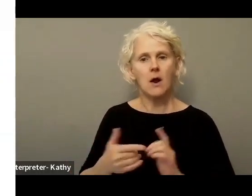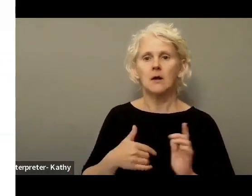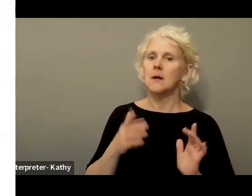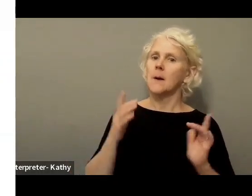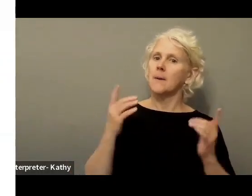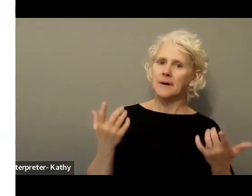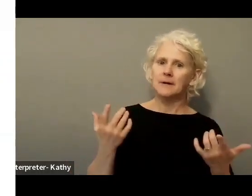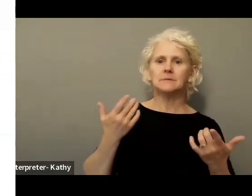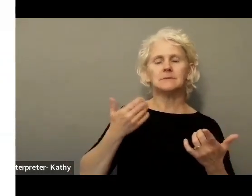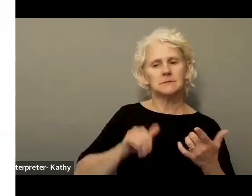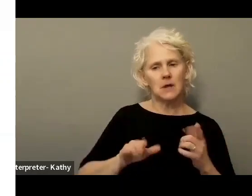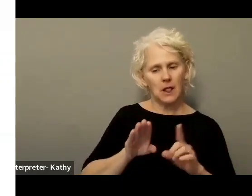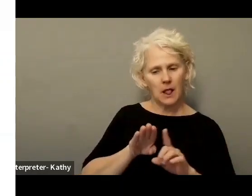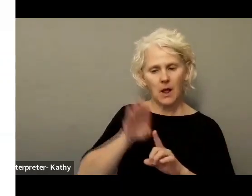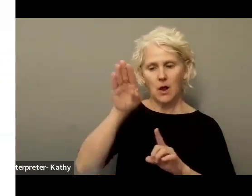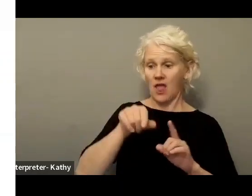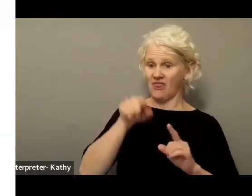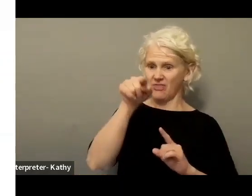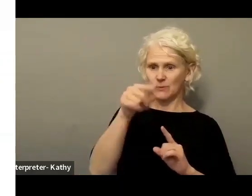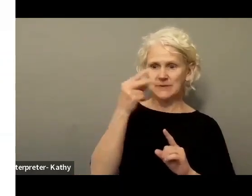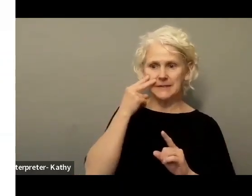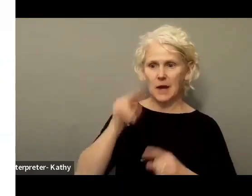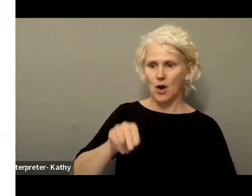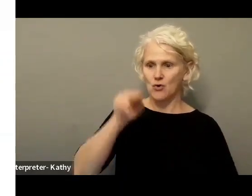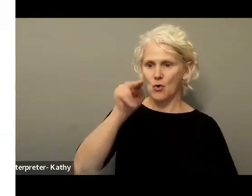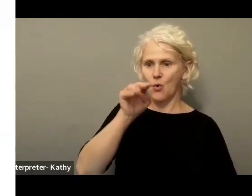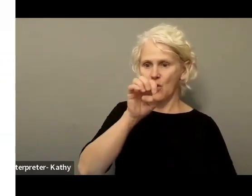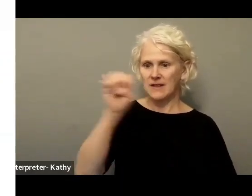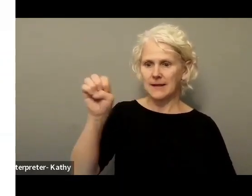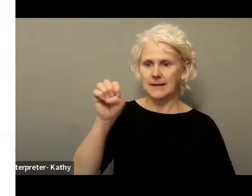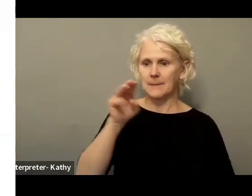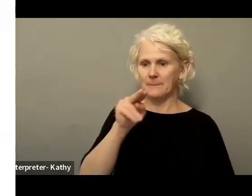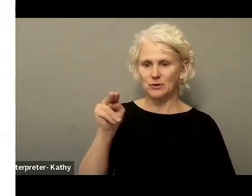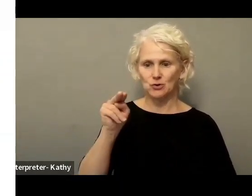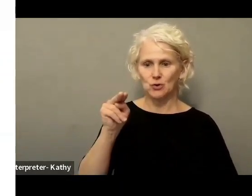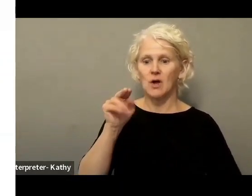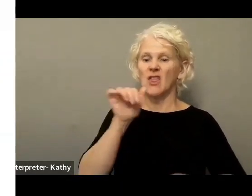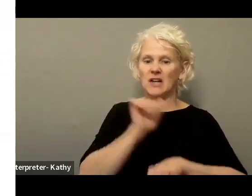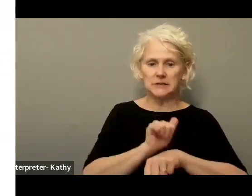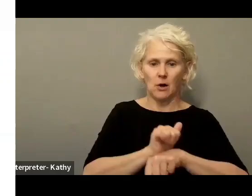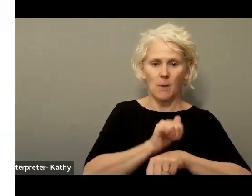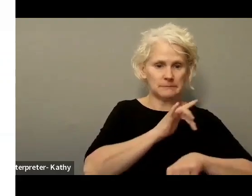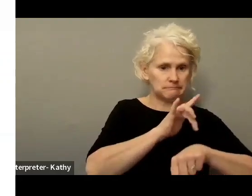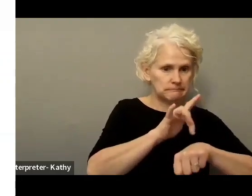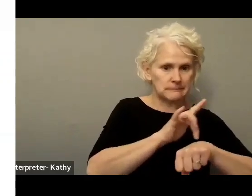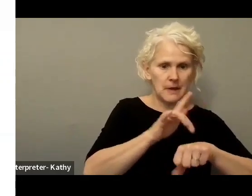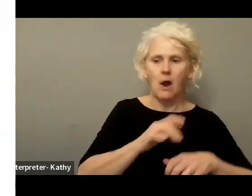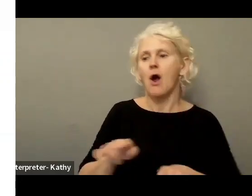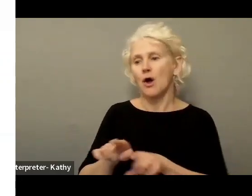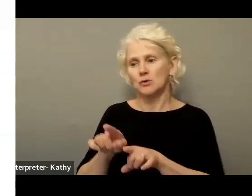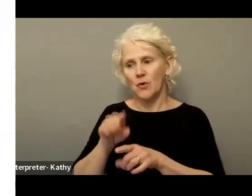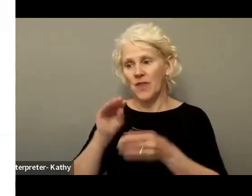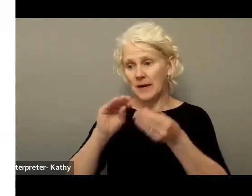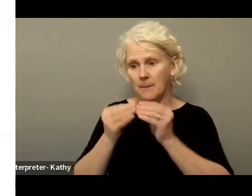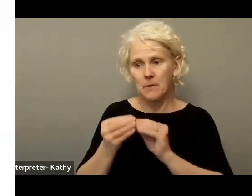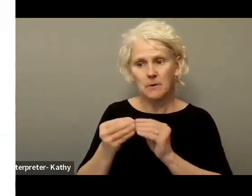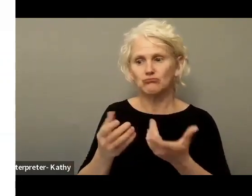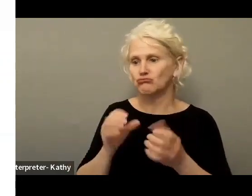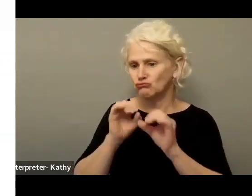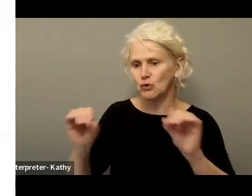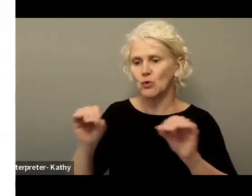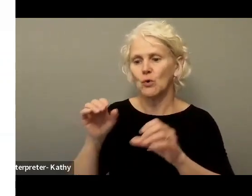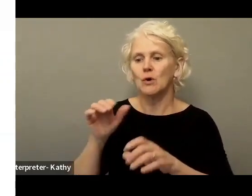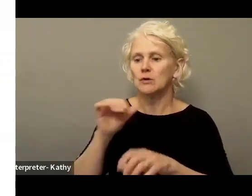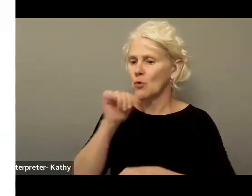but it's still elevated. So here's Northeast Minnesota job vacancies and unemployed. And I've got a vacancies per